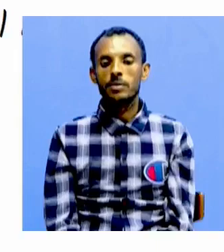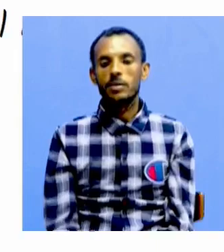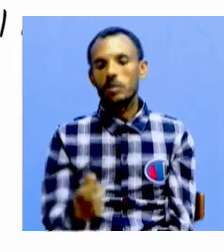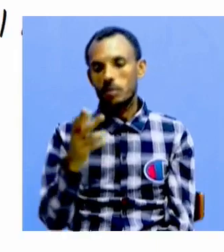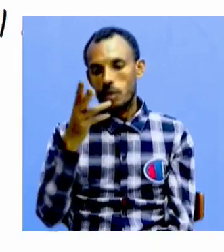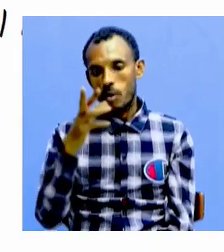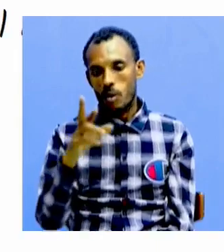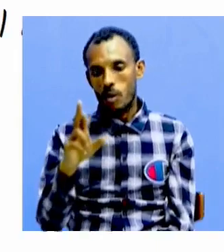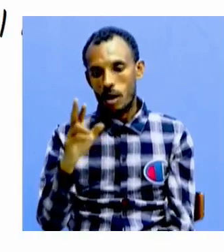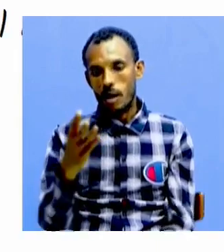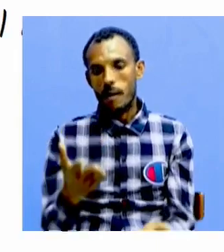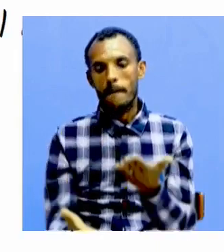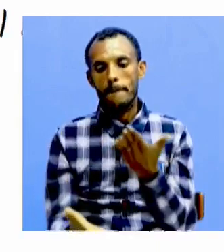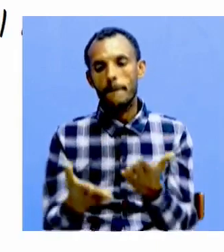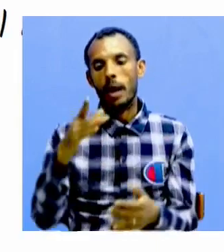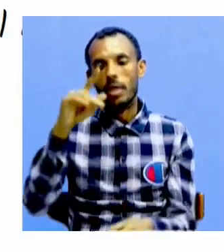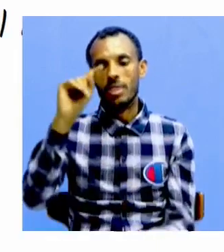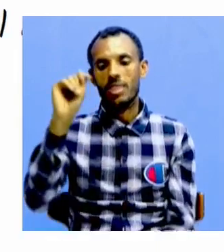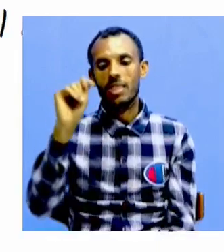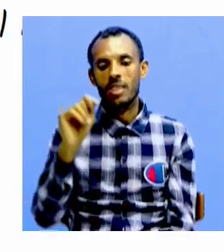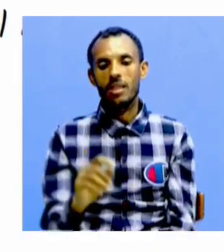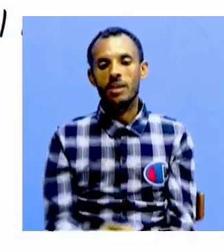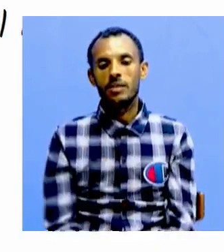or might.